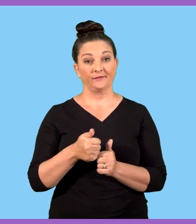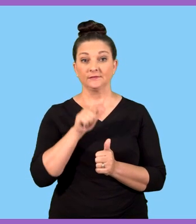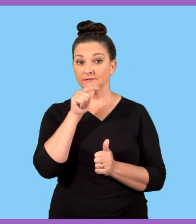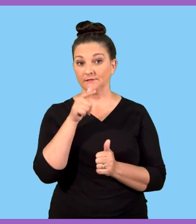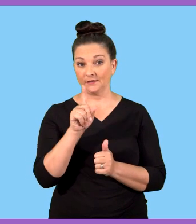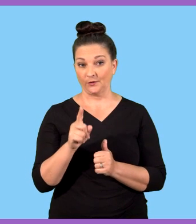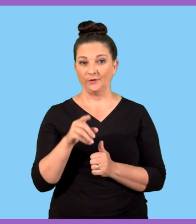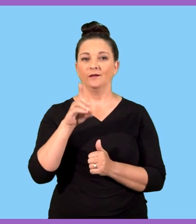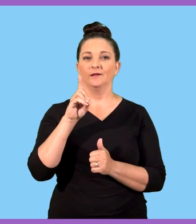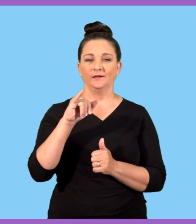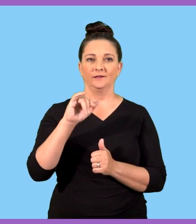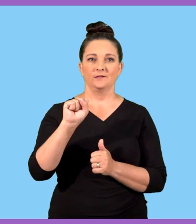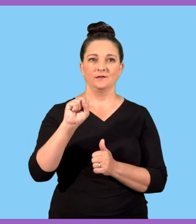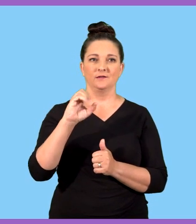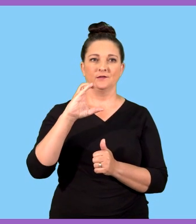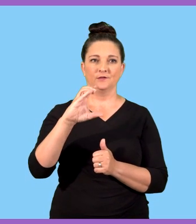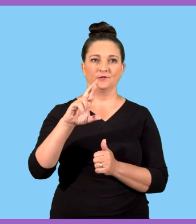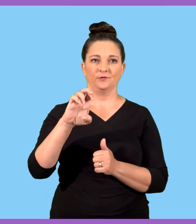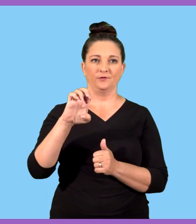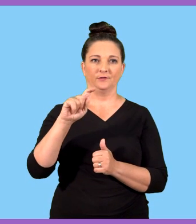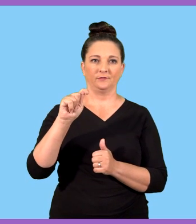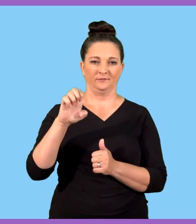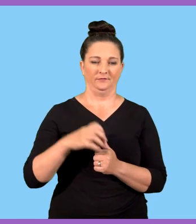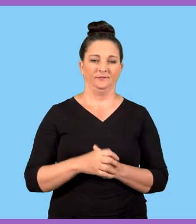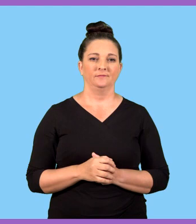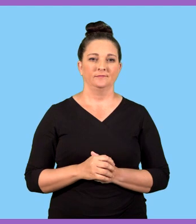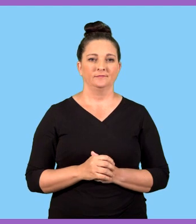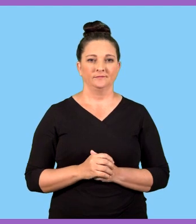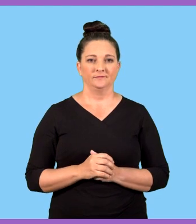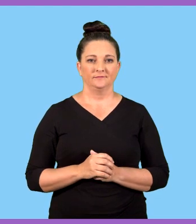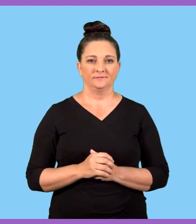And then it'll be discrete.